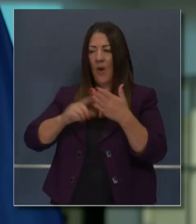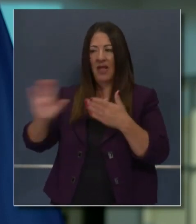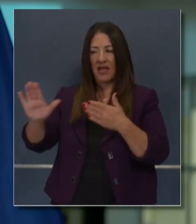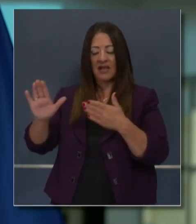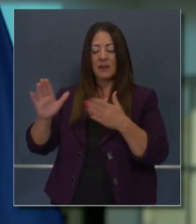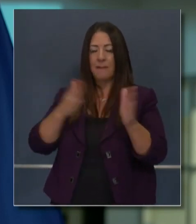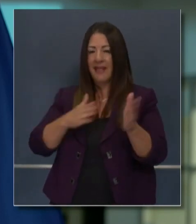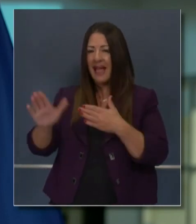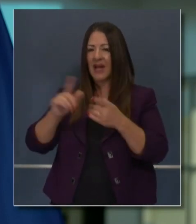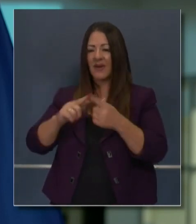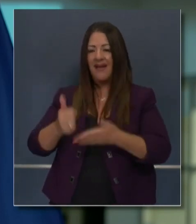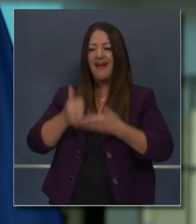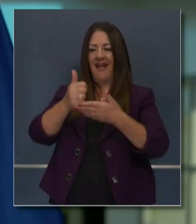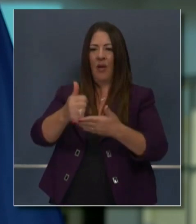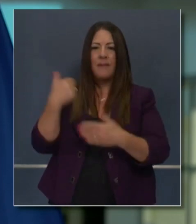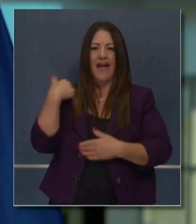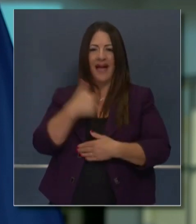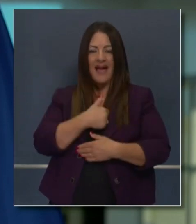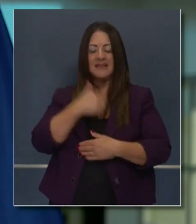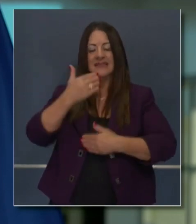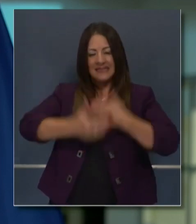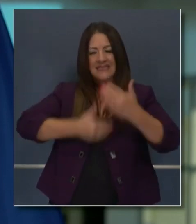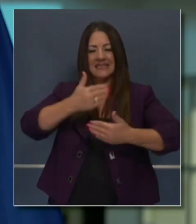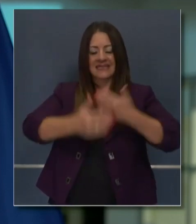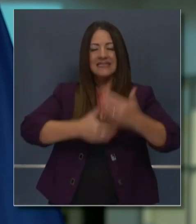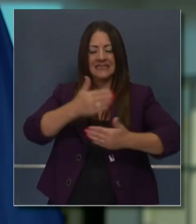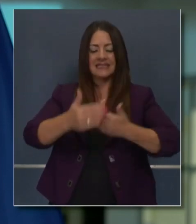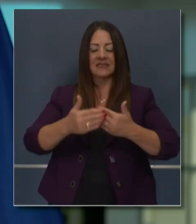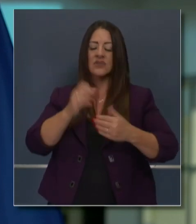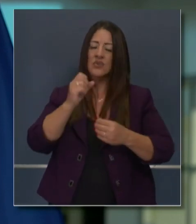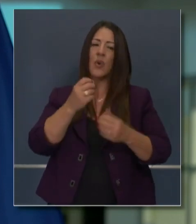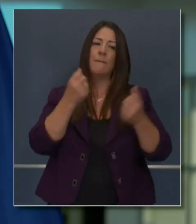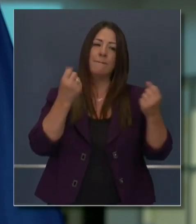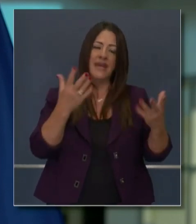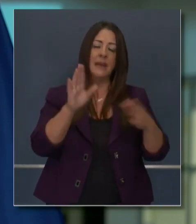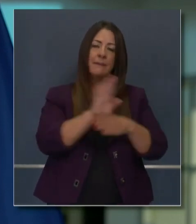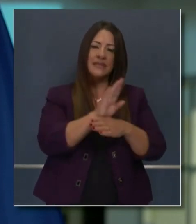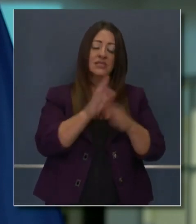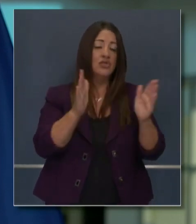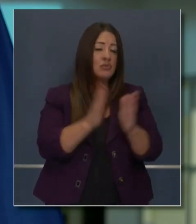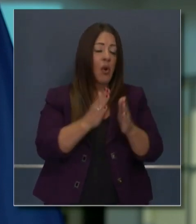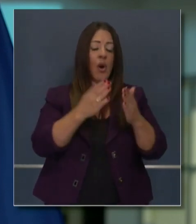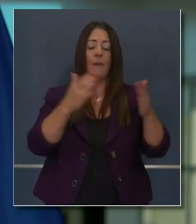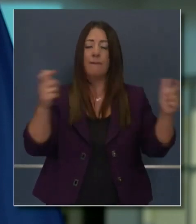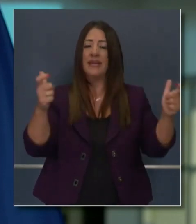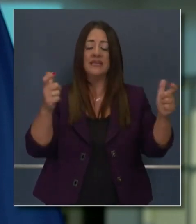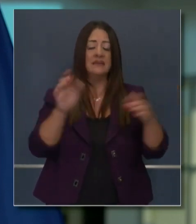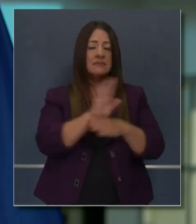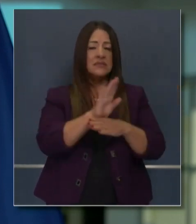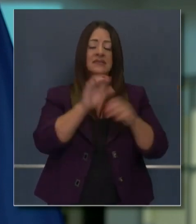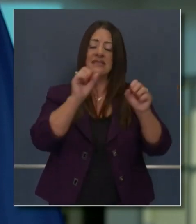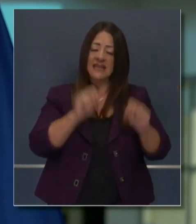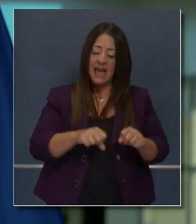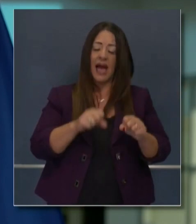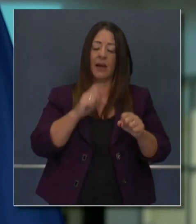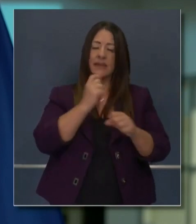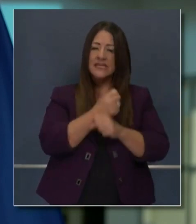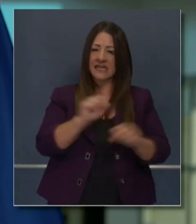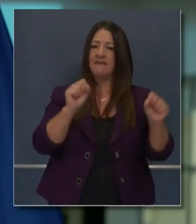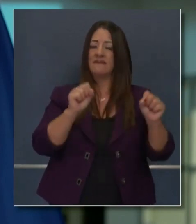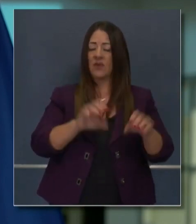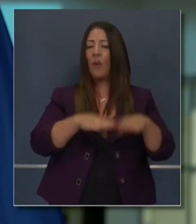modify and allow for more activity in businesses large and small all up and down the state of California.